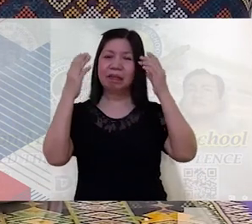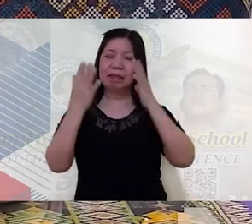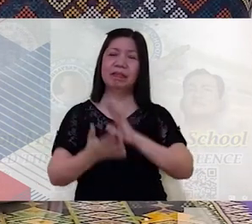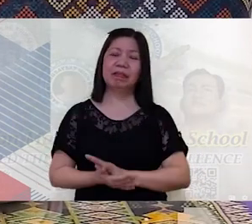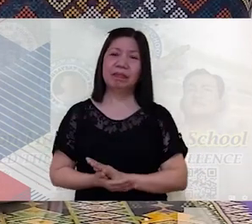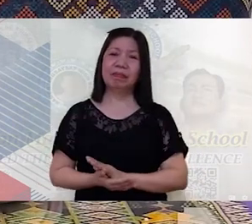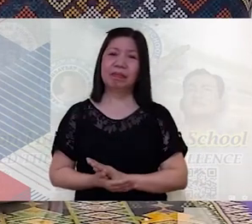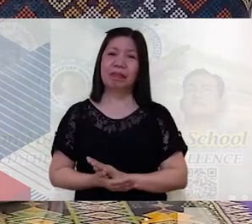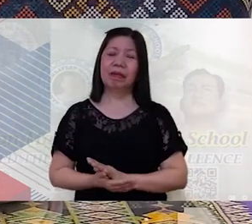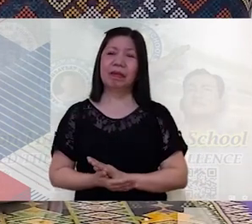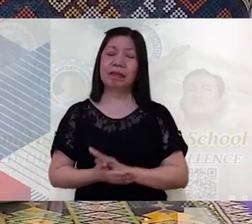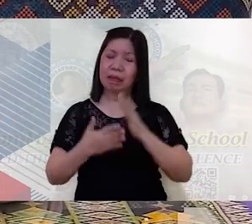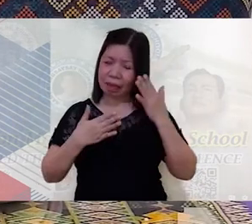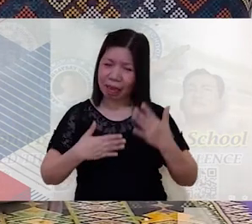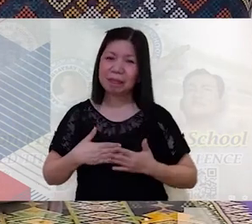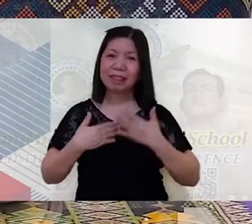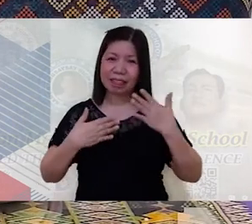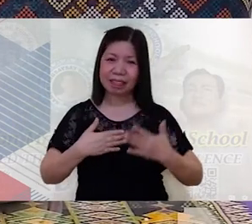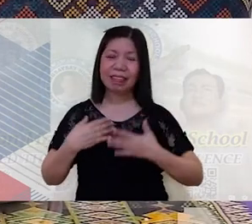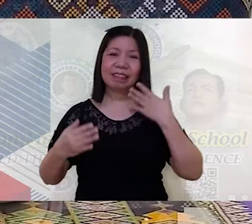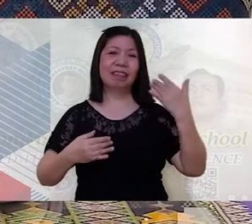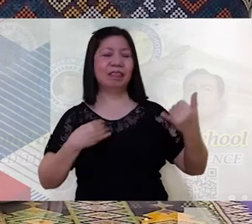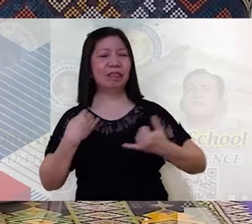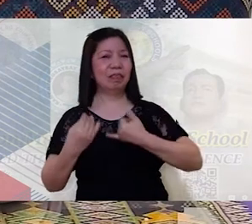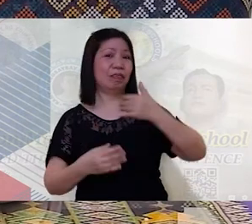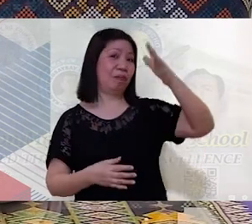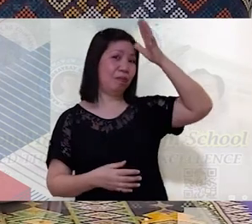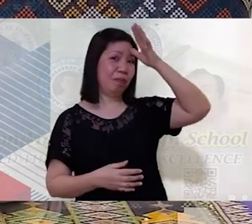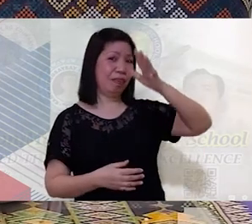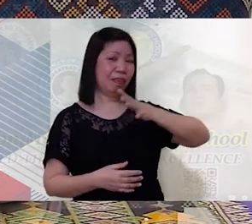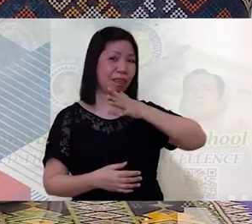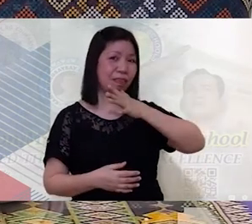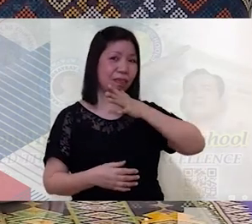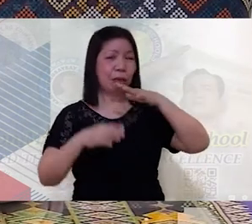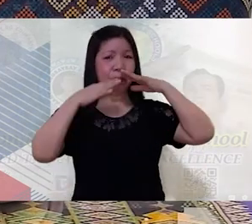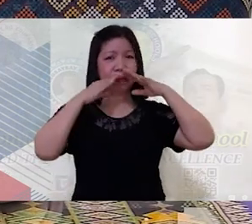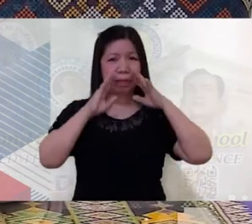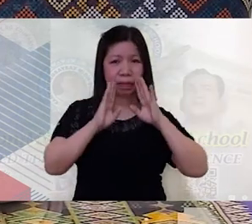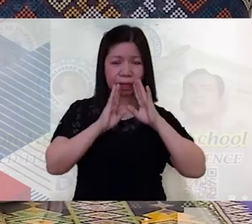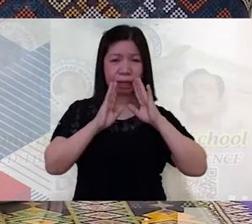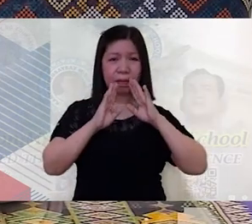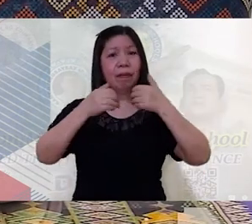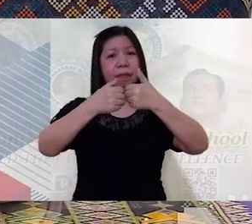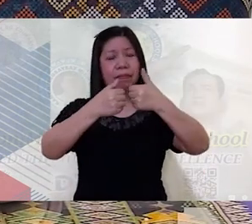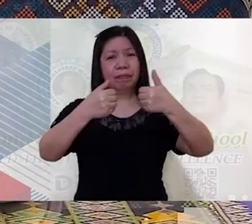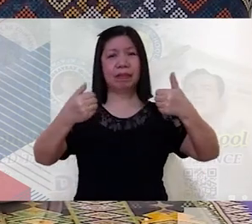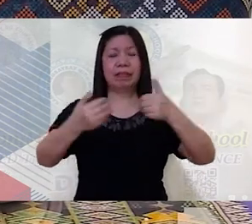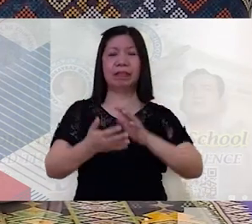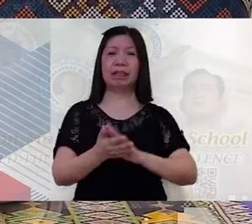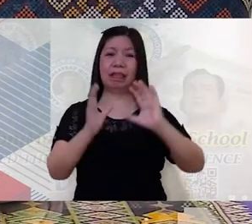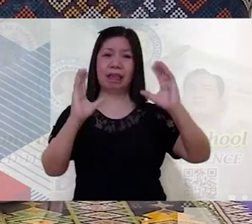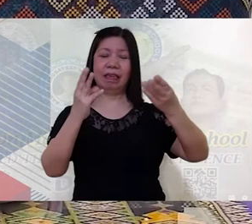celebrations, the happiness and the joy of our parents, the sadness of parting from